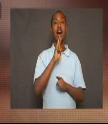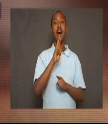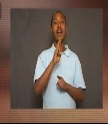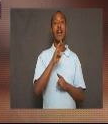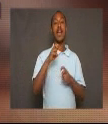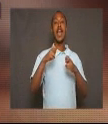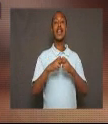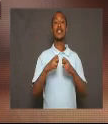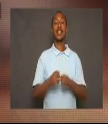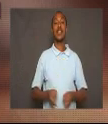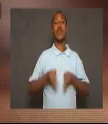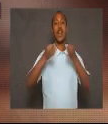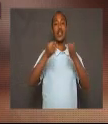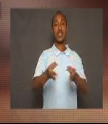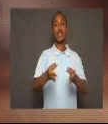electrically conductive.